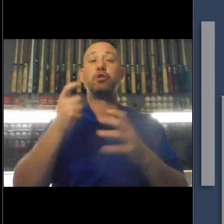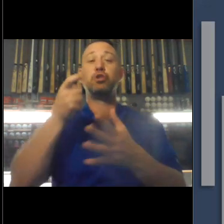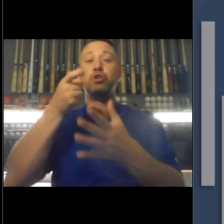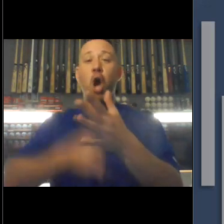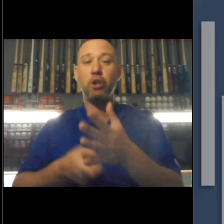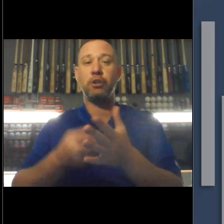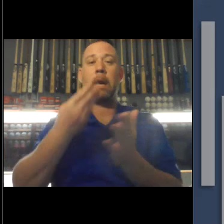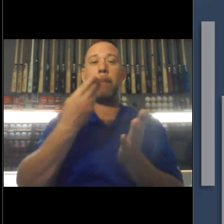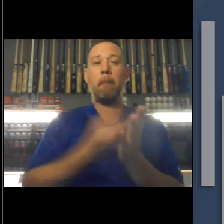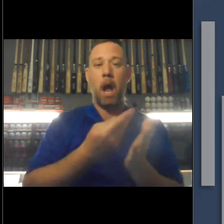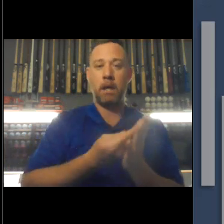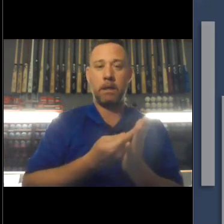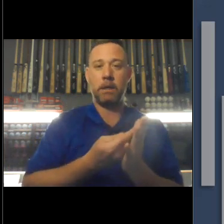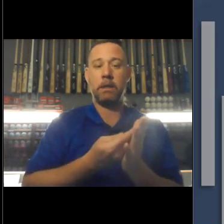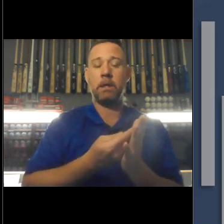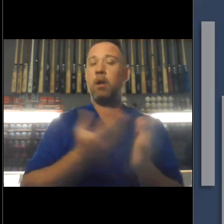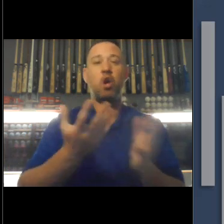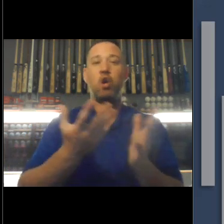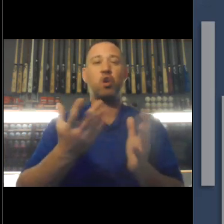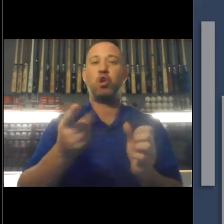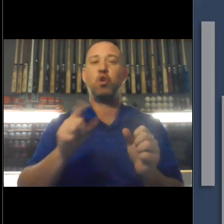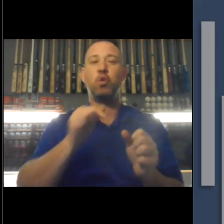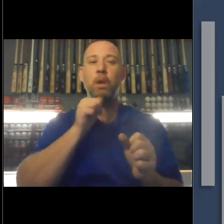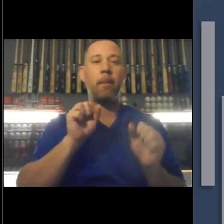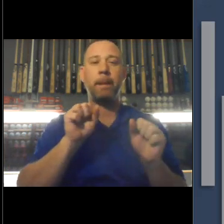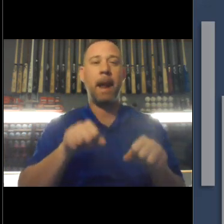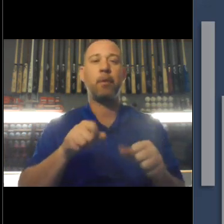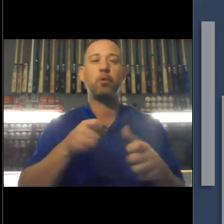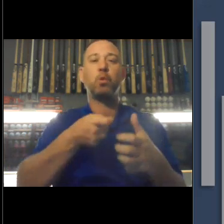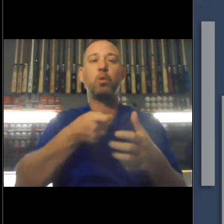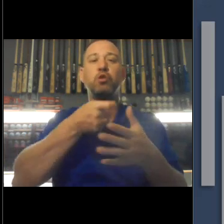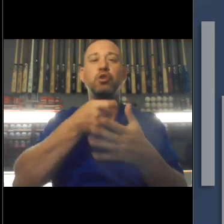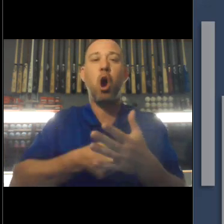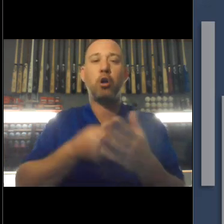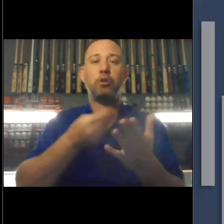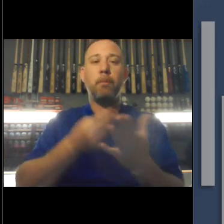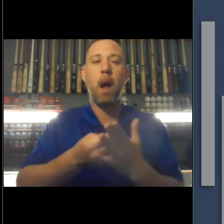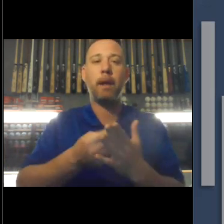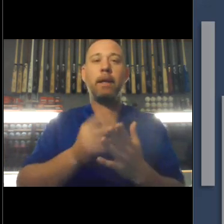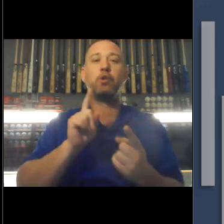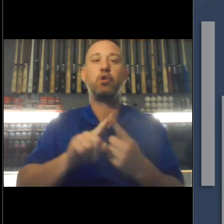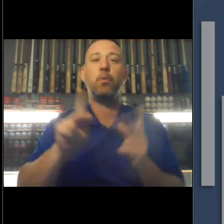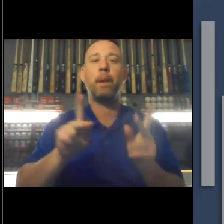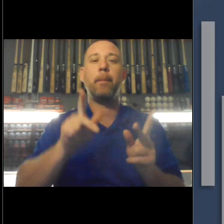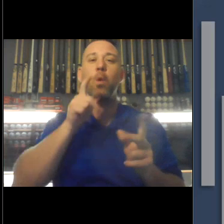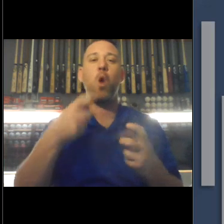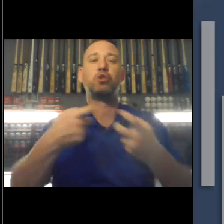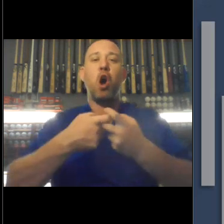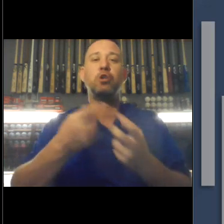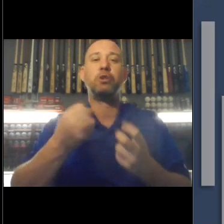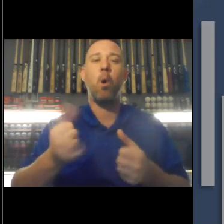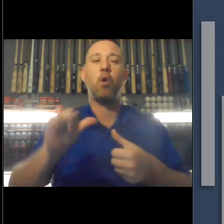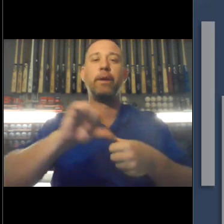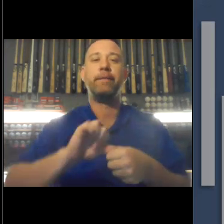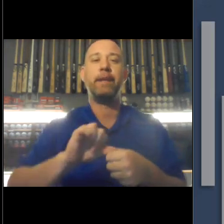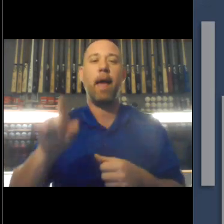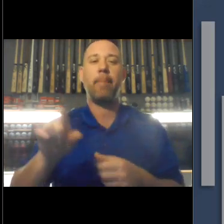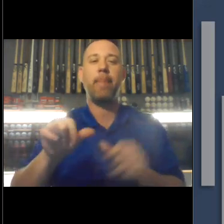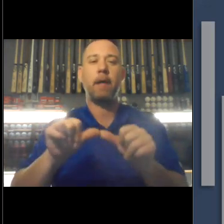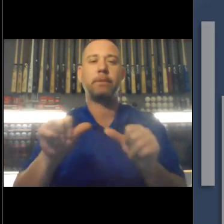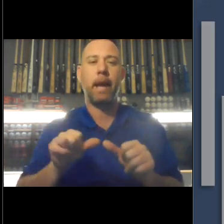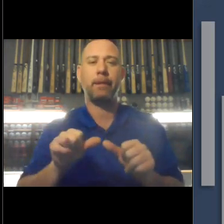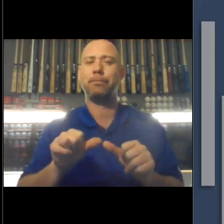for, you wouldn't be able to charge money to people who are charging at that site or refueling at that site. So it makes